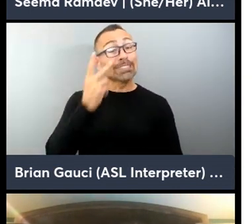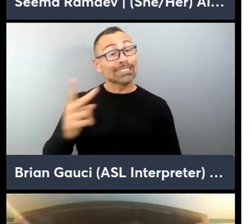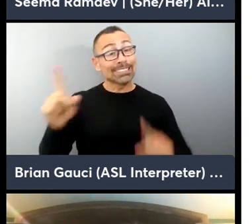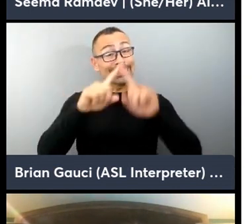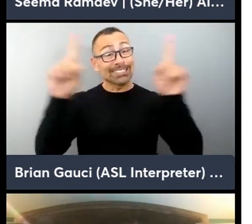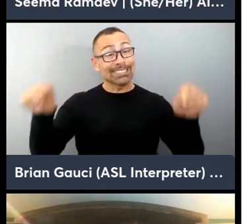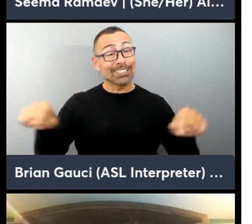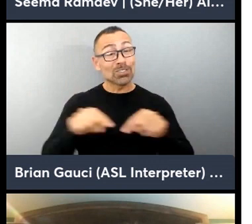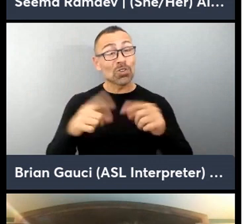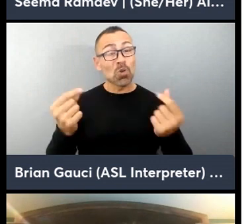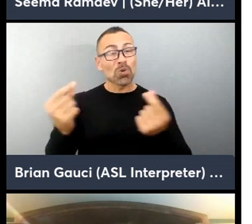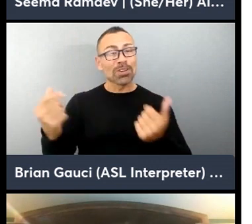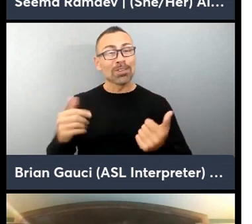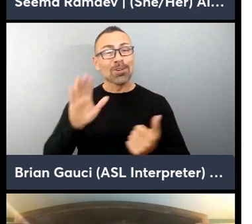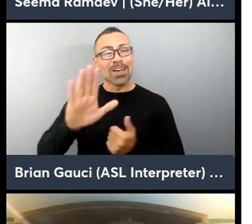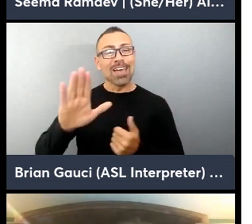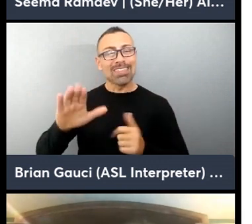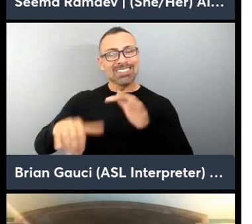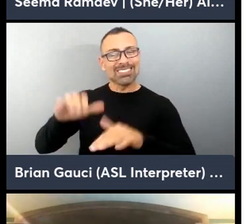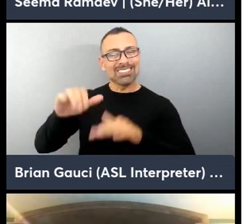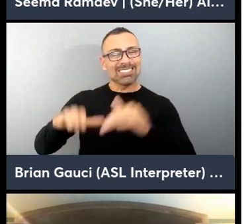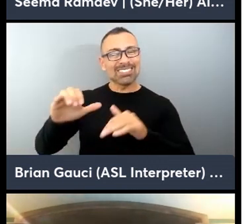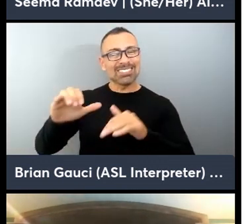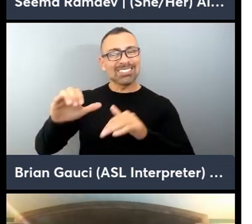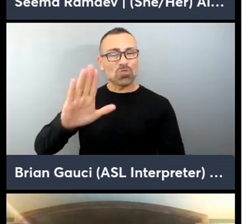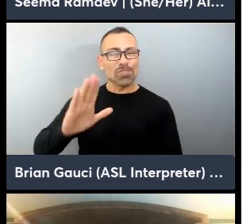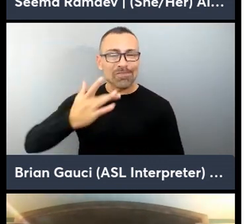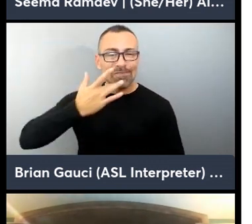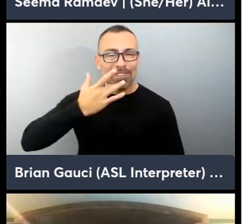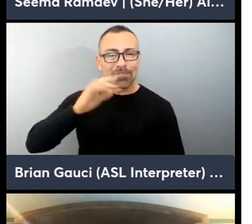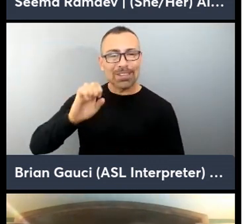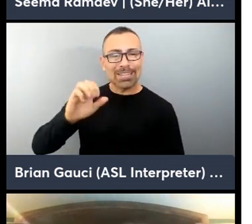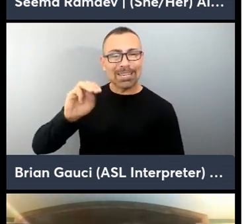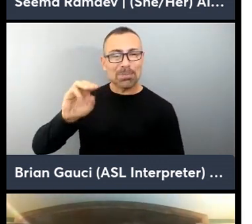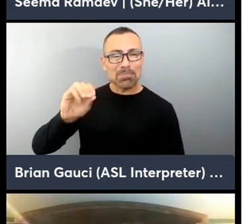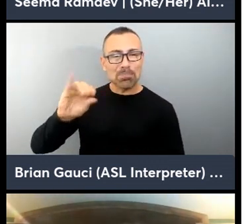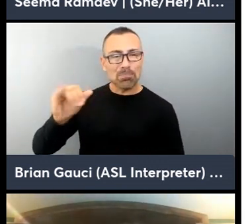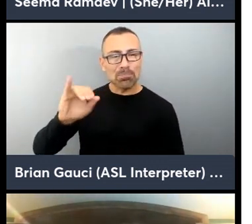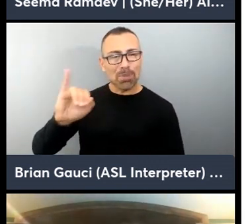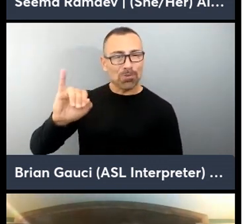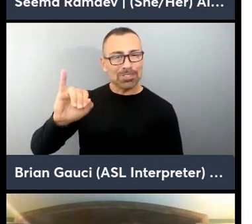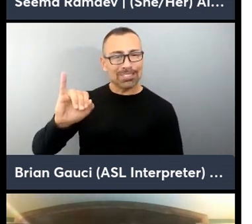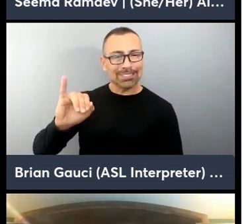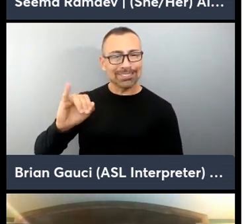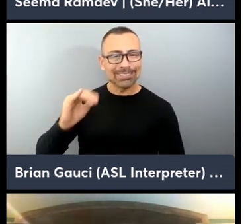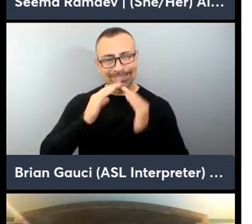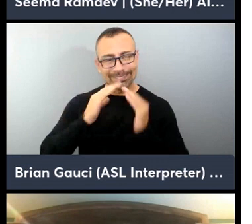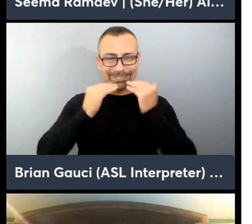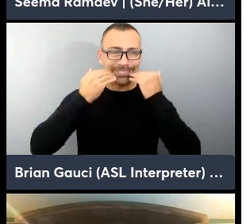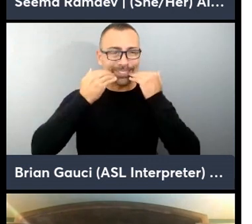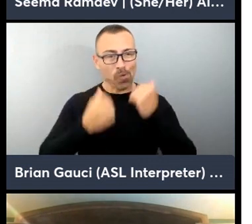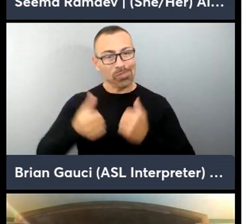type your favorite emoji in the chat. Let's see who's out there. Do it, everyone. Do it. Favorite emojis, thumbs up, thumbs down. Maybe a